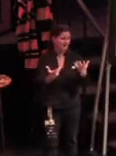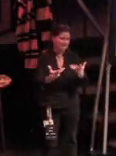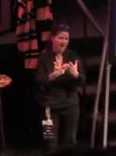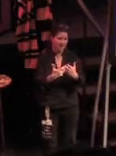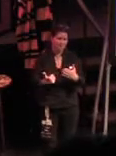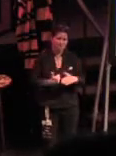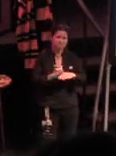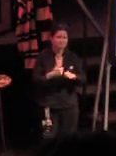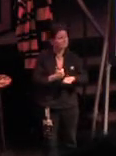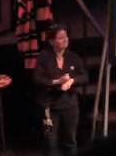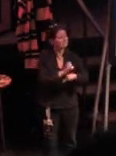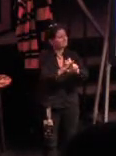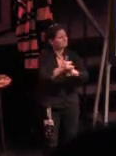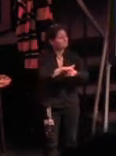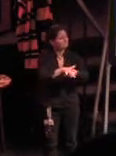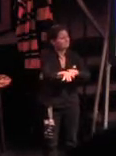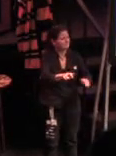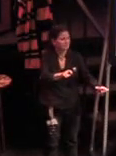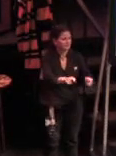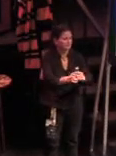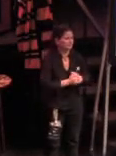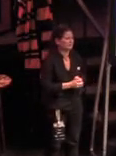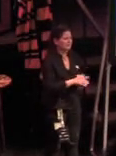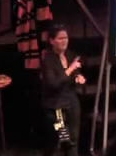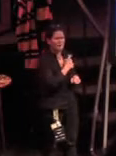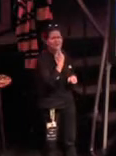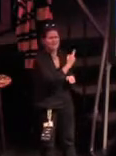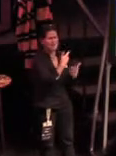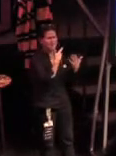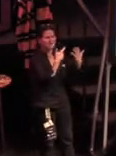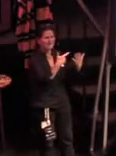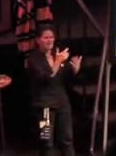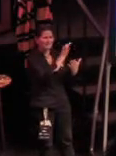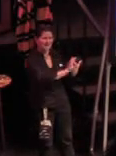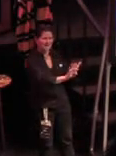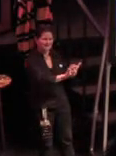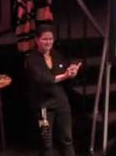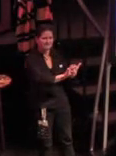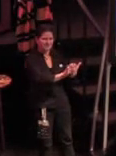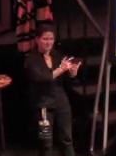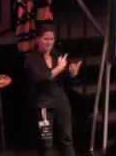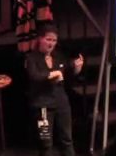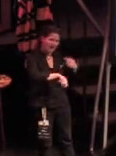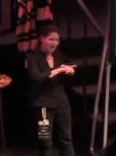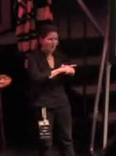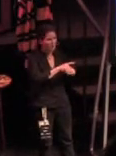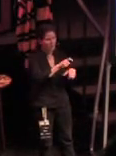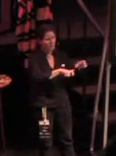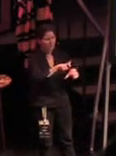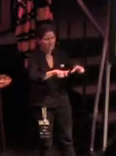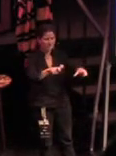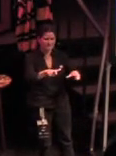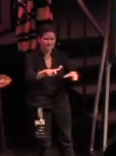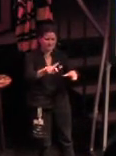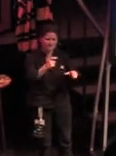but currently, you know, the statistic I showed about the 7% of the population who are privately educated, like, but it's just about broadening that